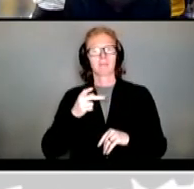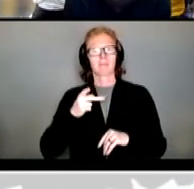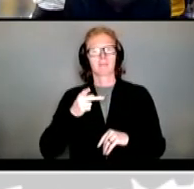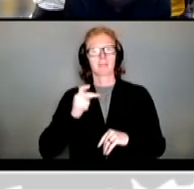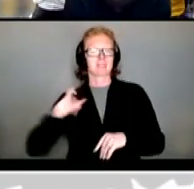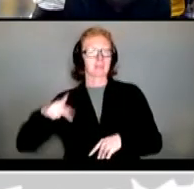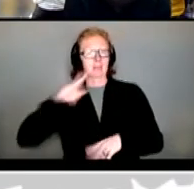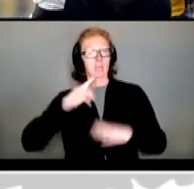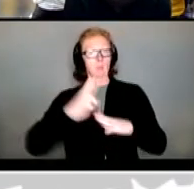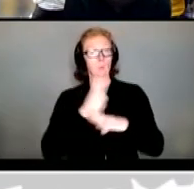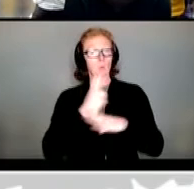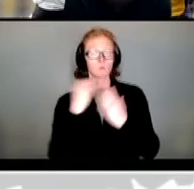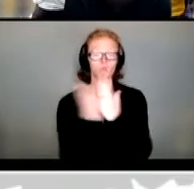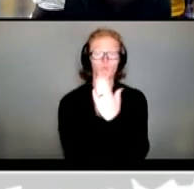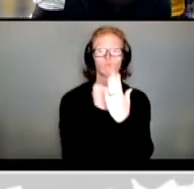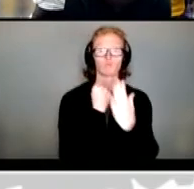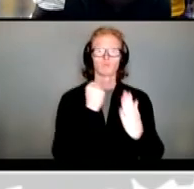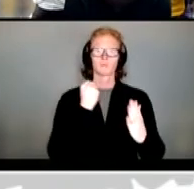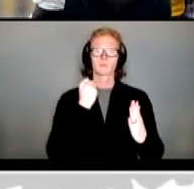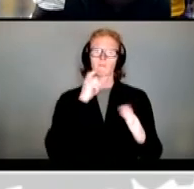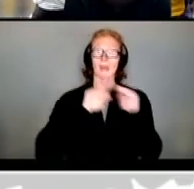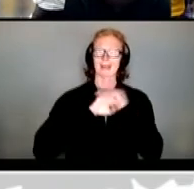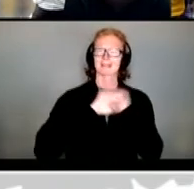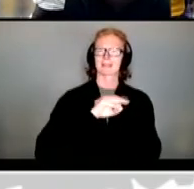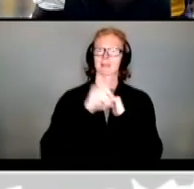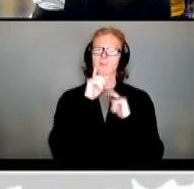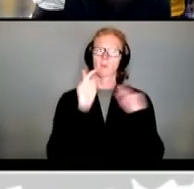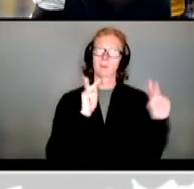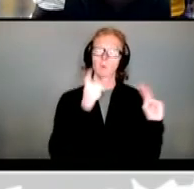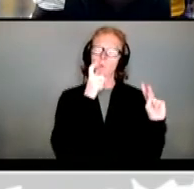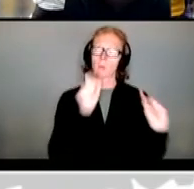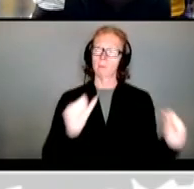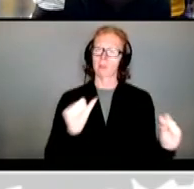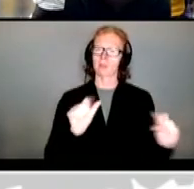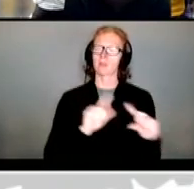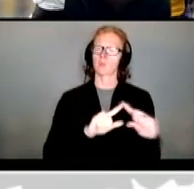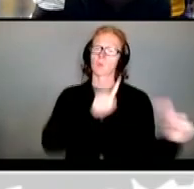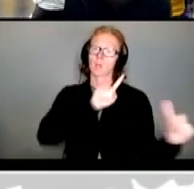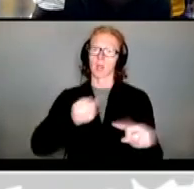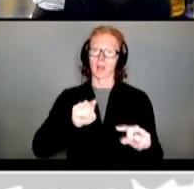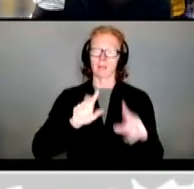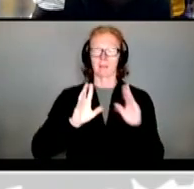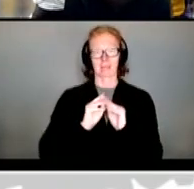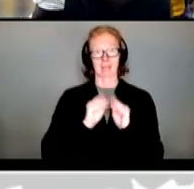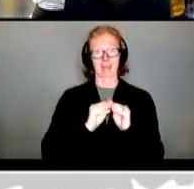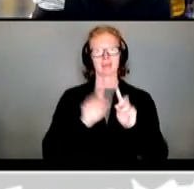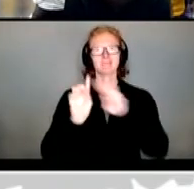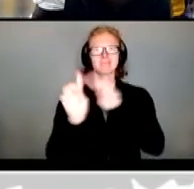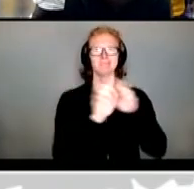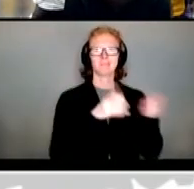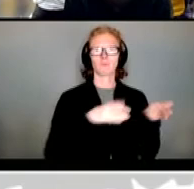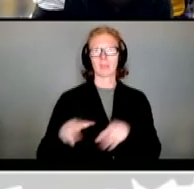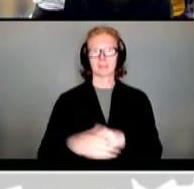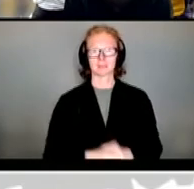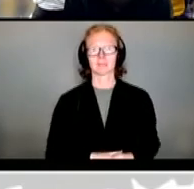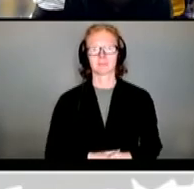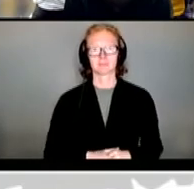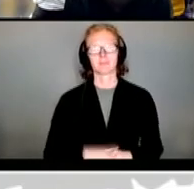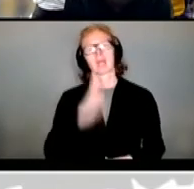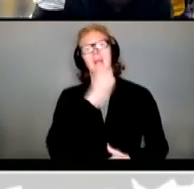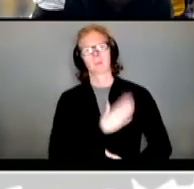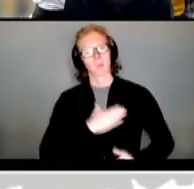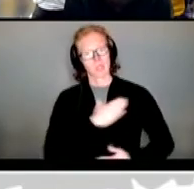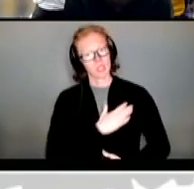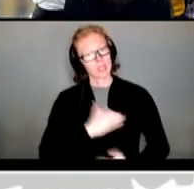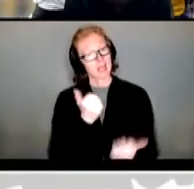the numbers who are accessible, the folks who have the ability to attend the meeting in a variety of different ways. So I appreciate what